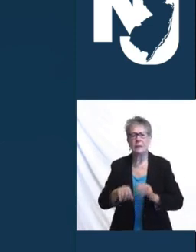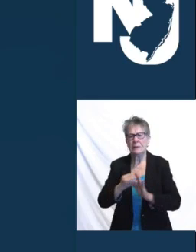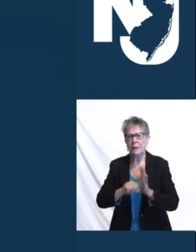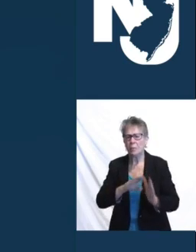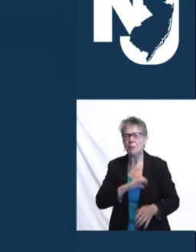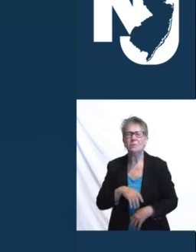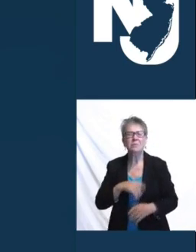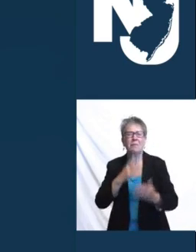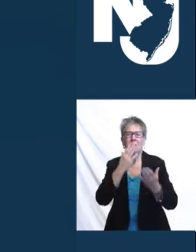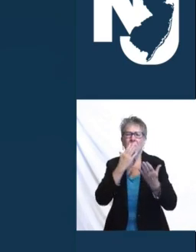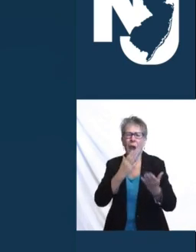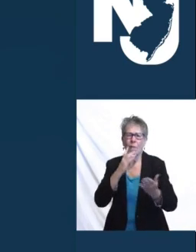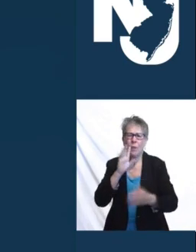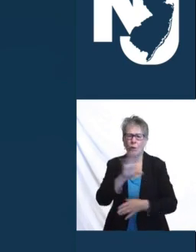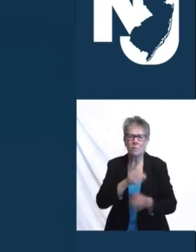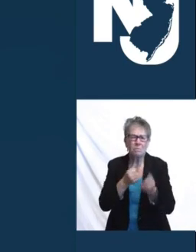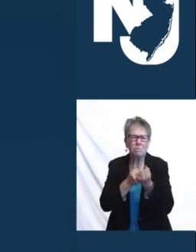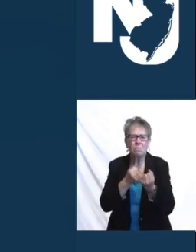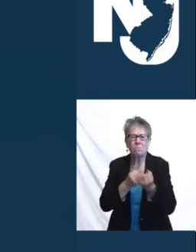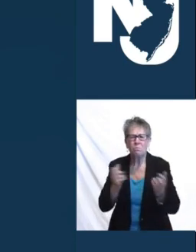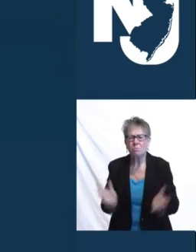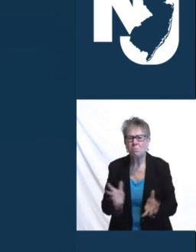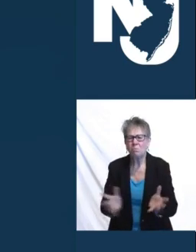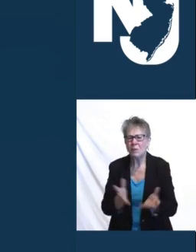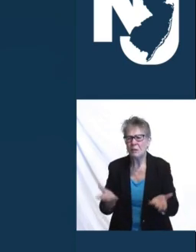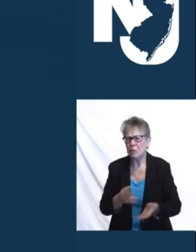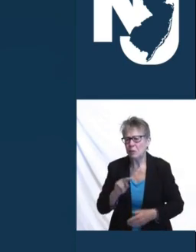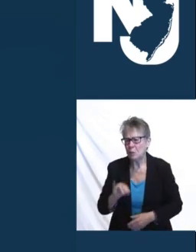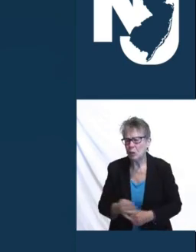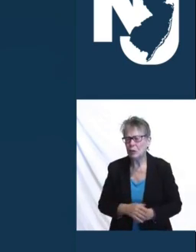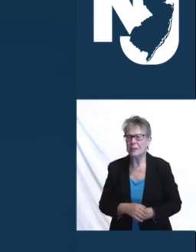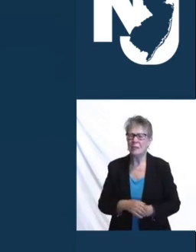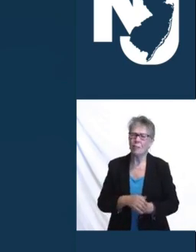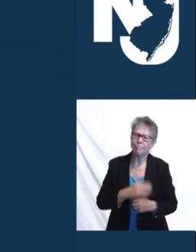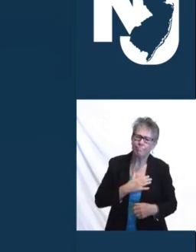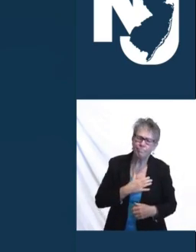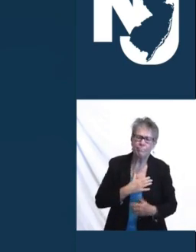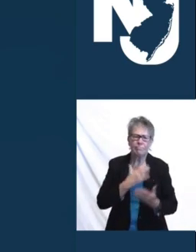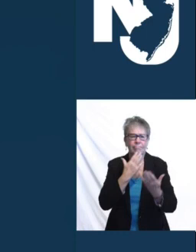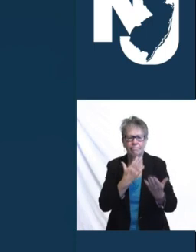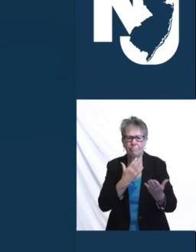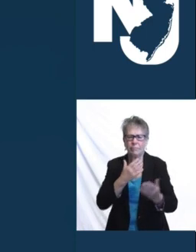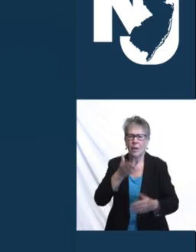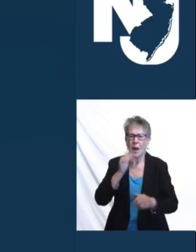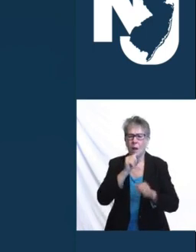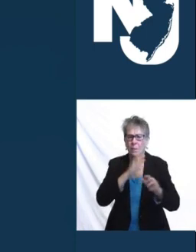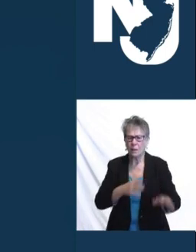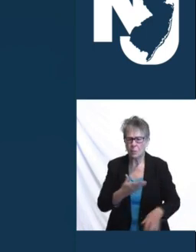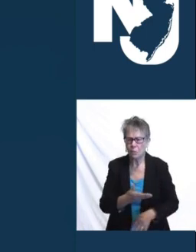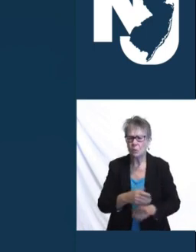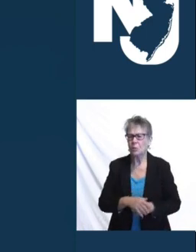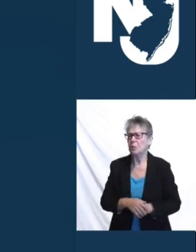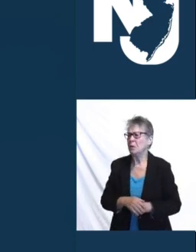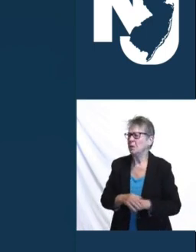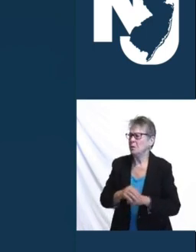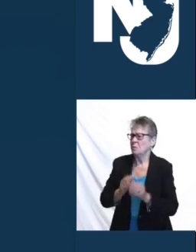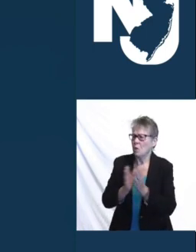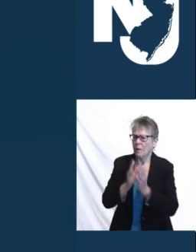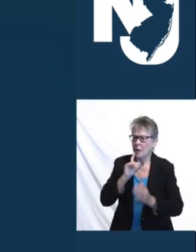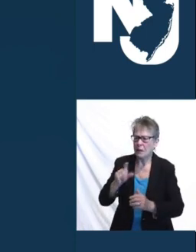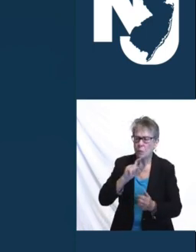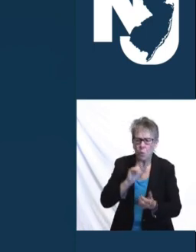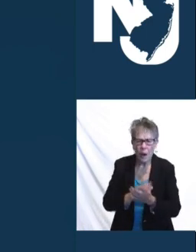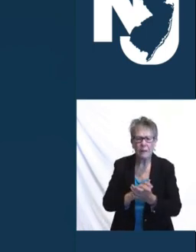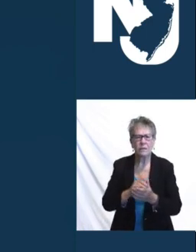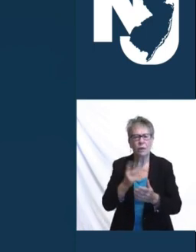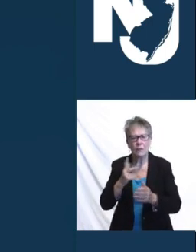him, and God rest his soul, and keep his wife and 3 kids and their family more broadly